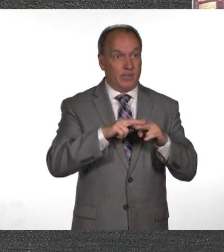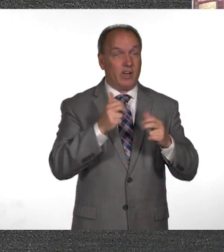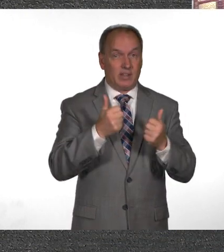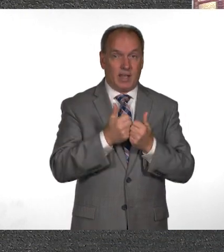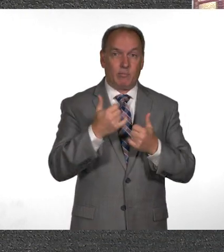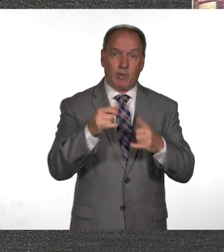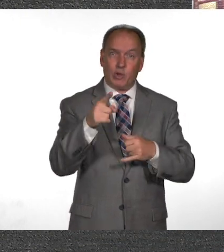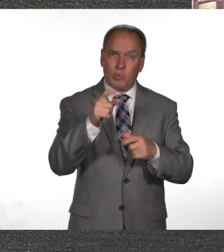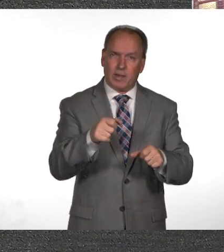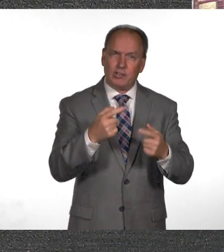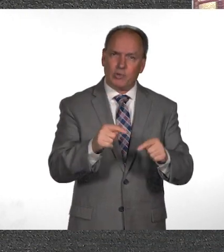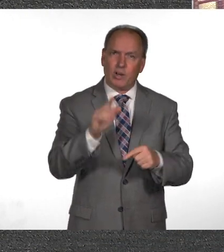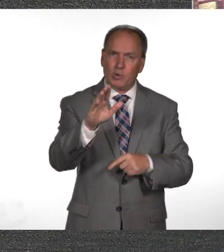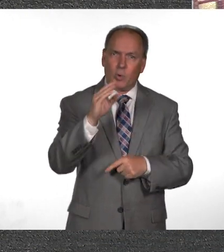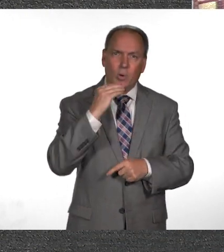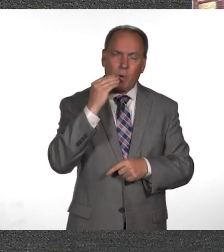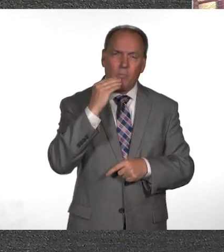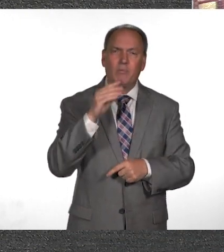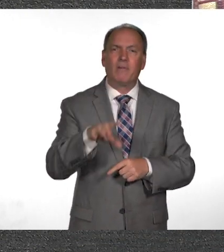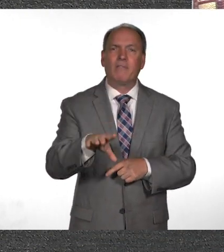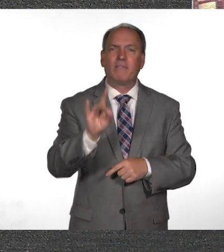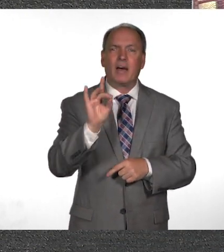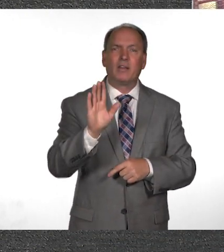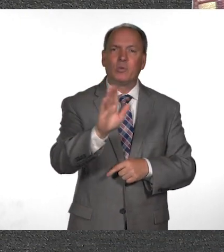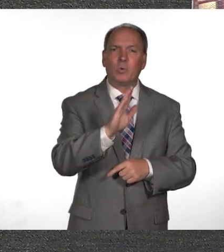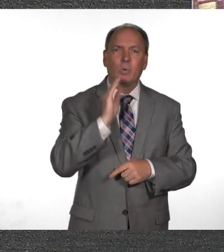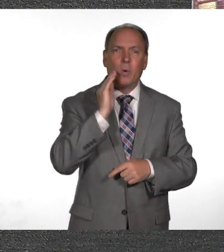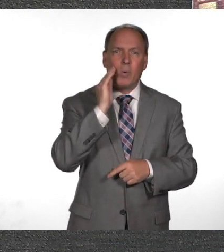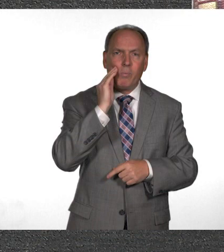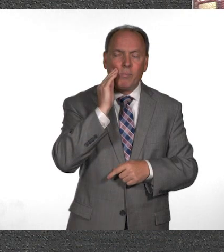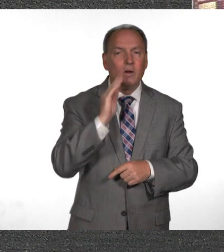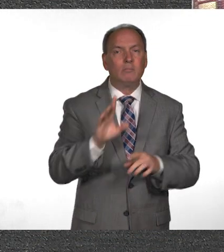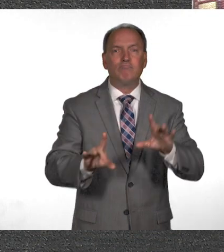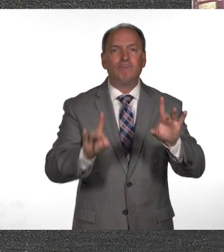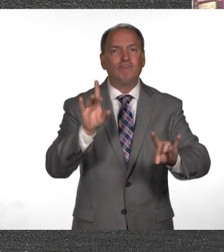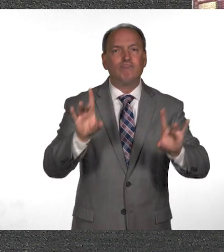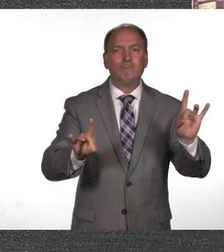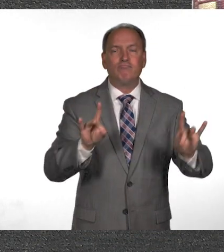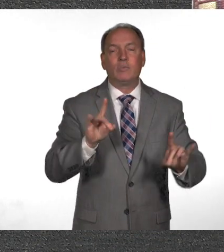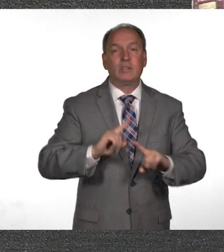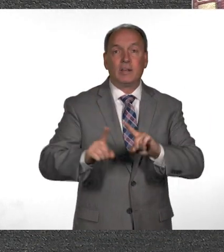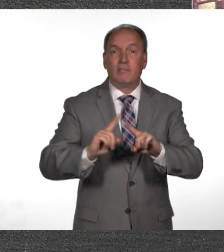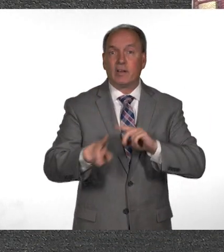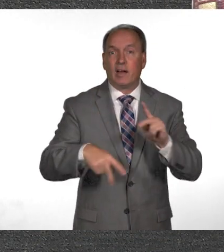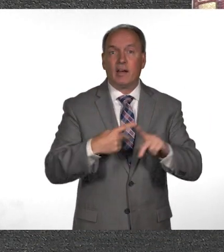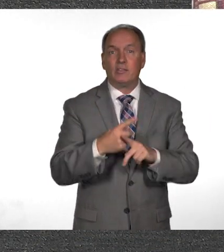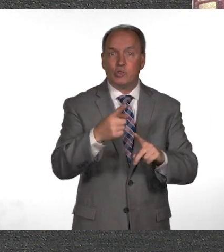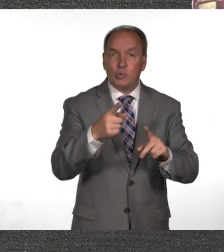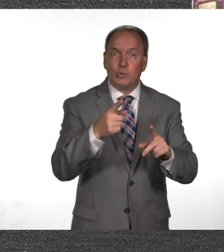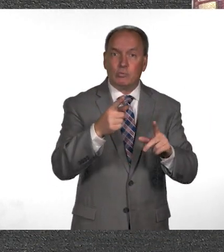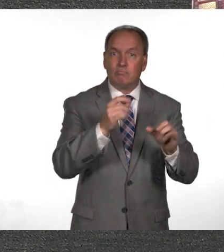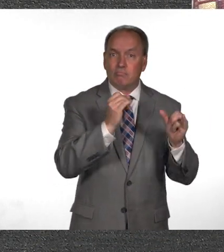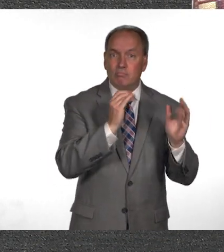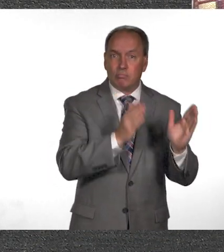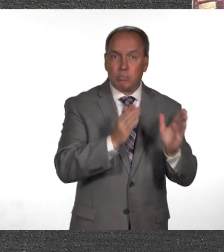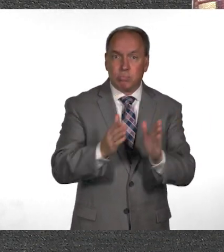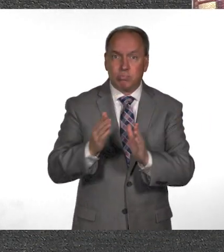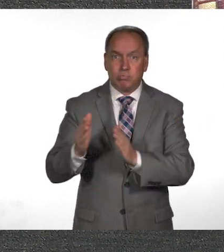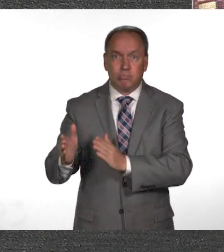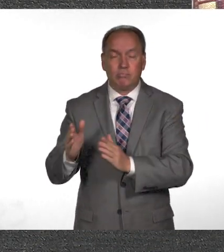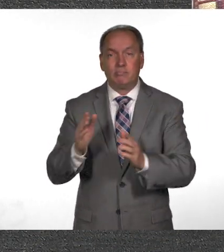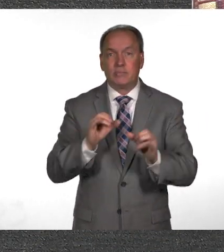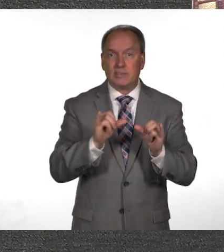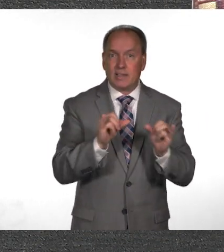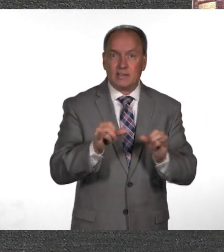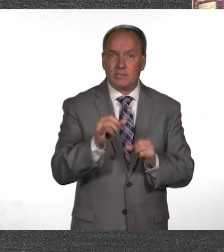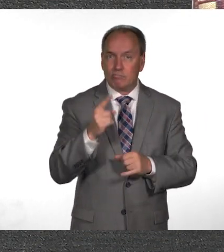to play. You could try that at your house, and you could get all of the balls that you have, whatever kind you have, and then you could put them in order by size.